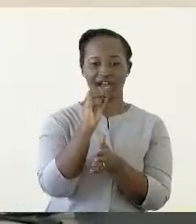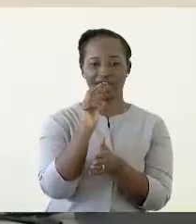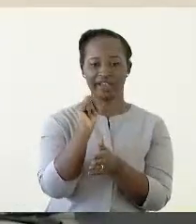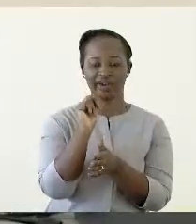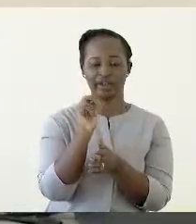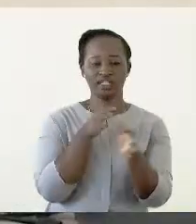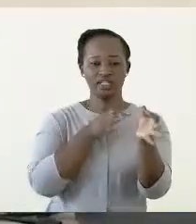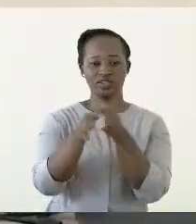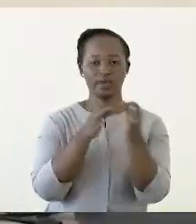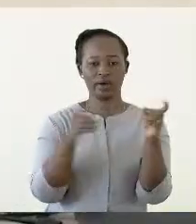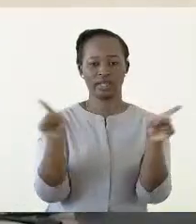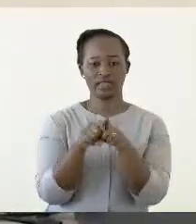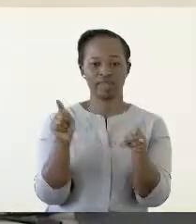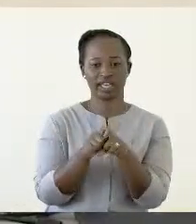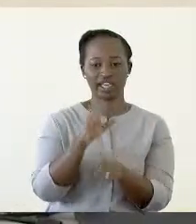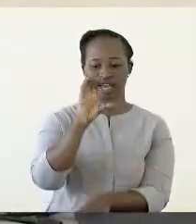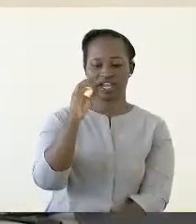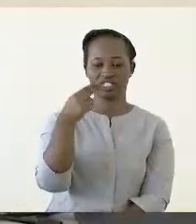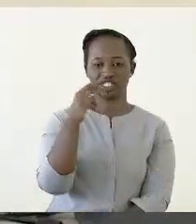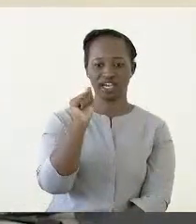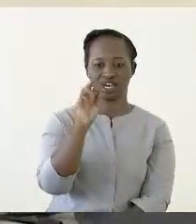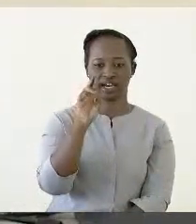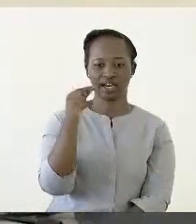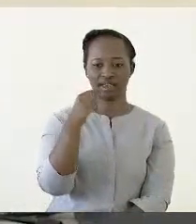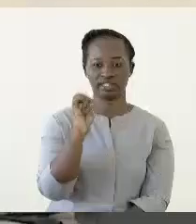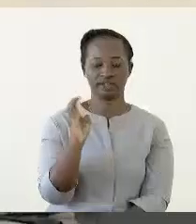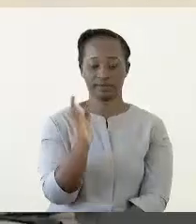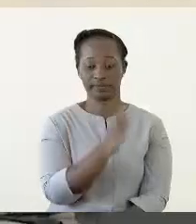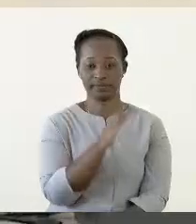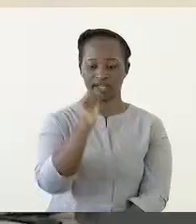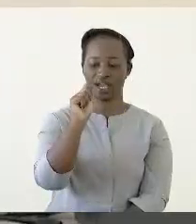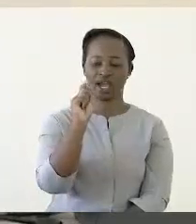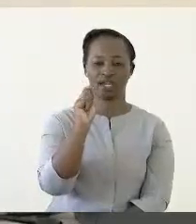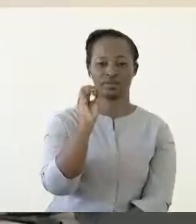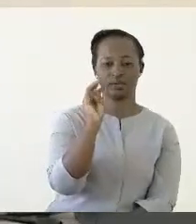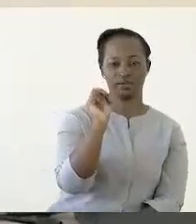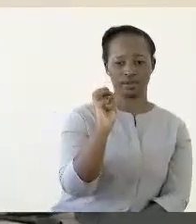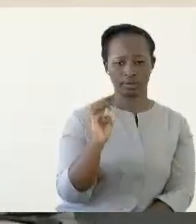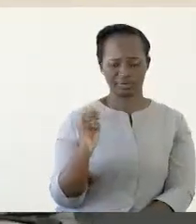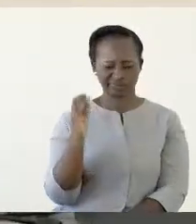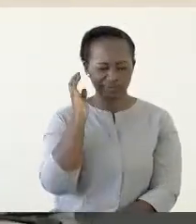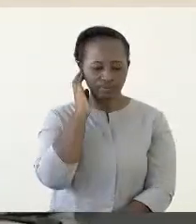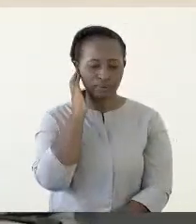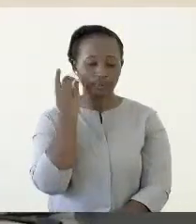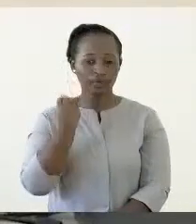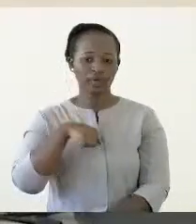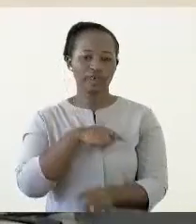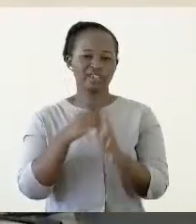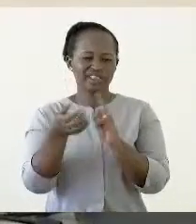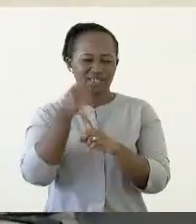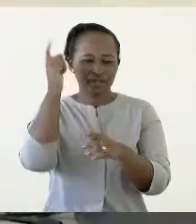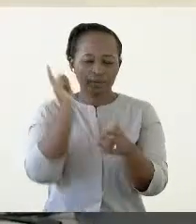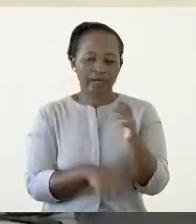as a charged atom. Now, what do we get when radicals